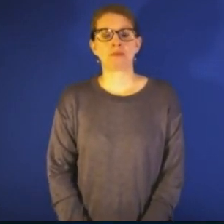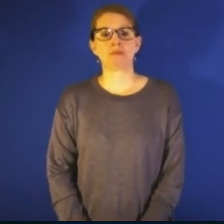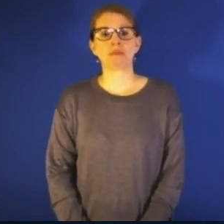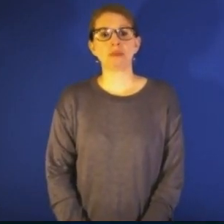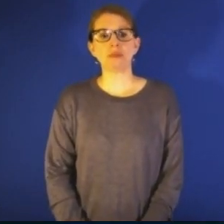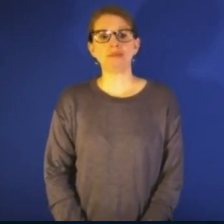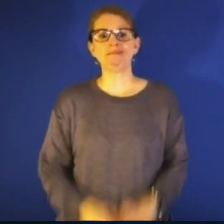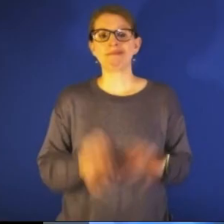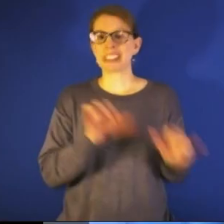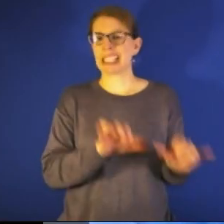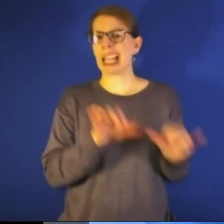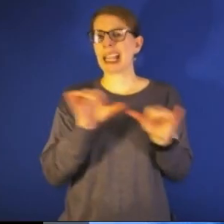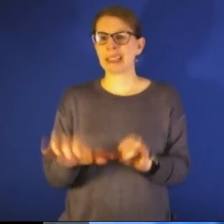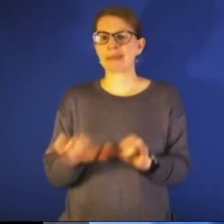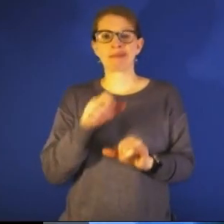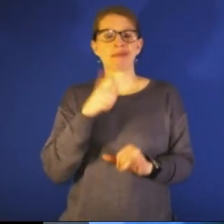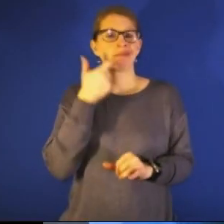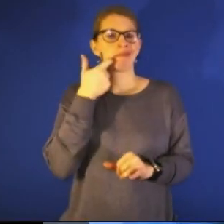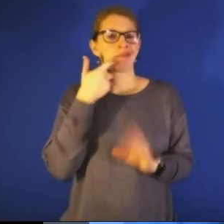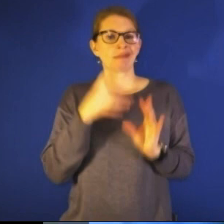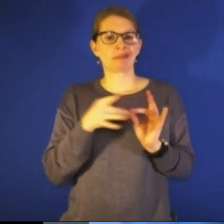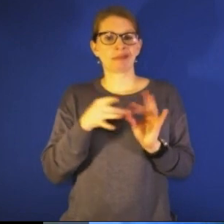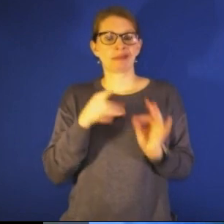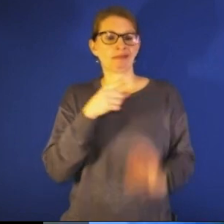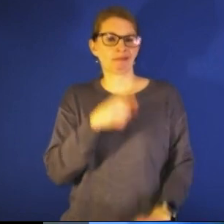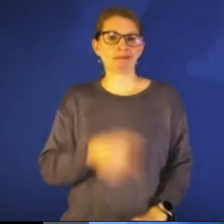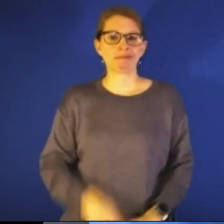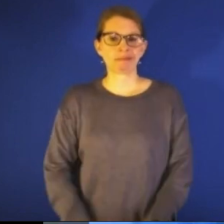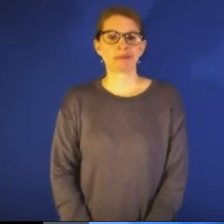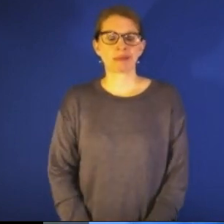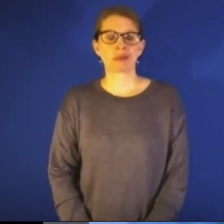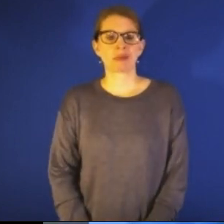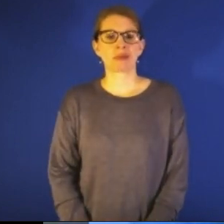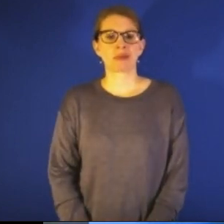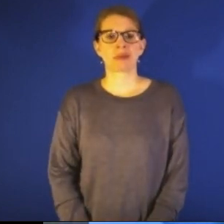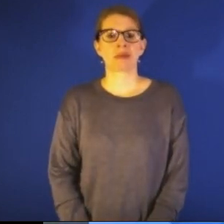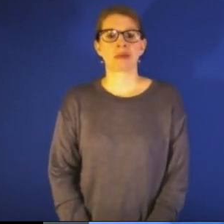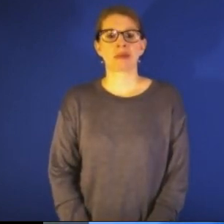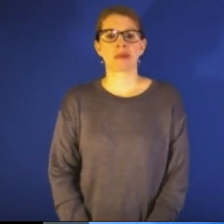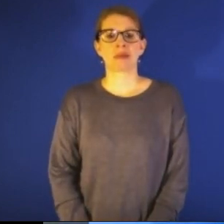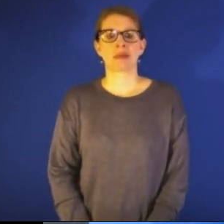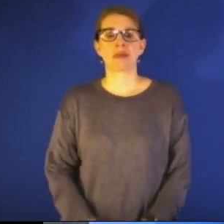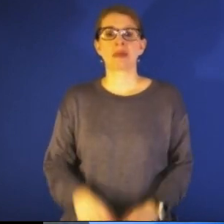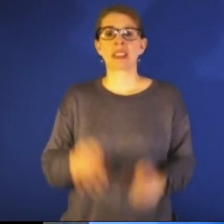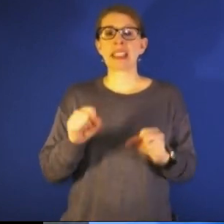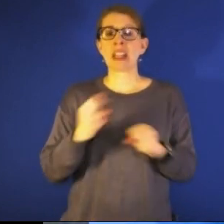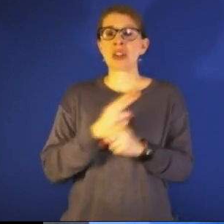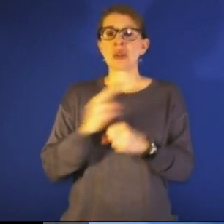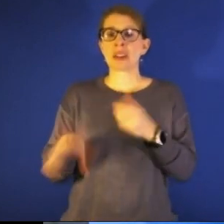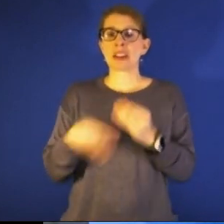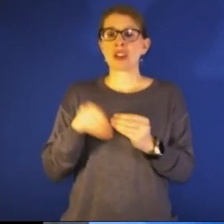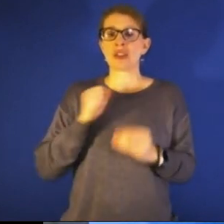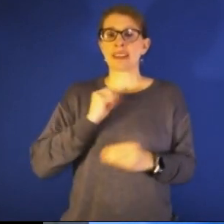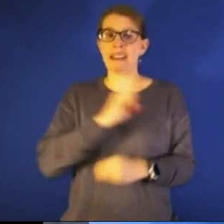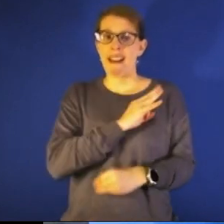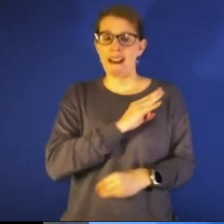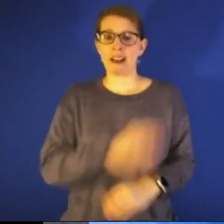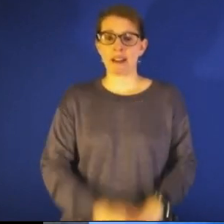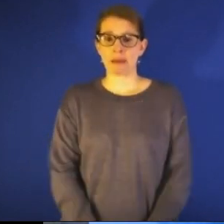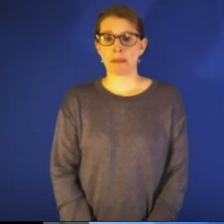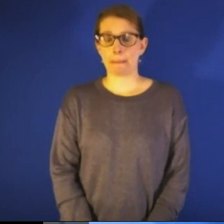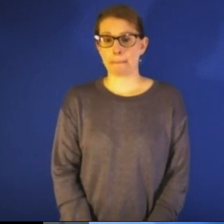Much the same as what you said, Steve. Will allow us to use additional staff and